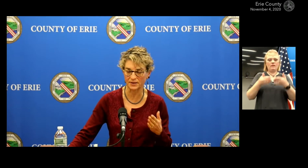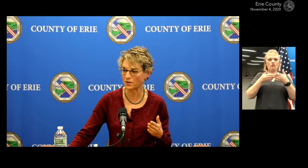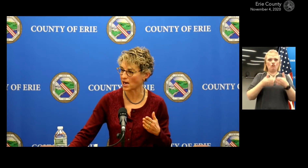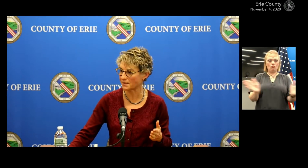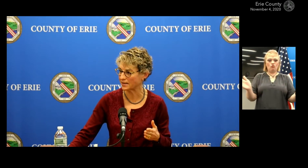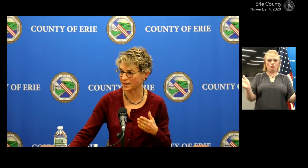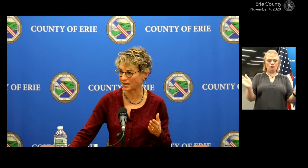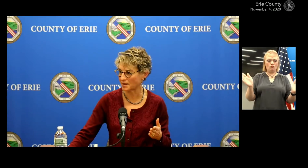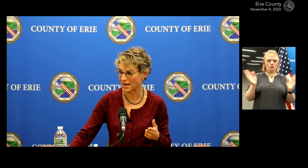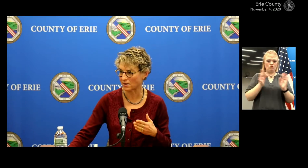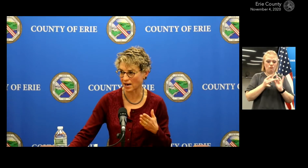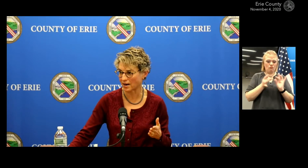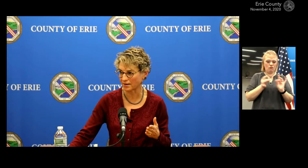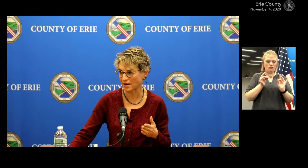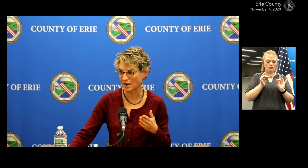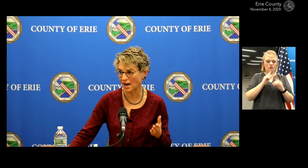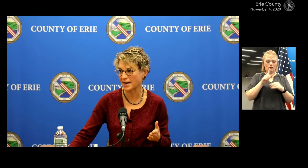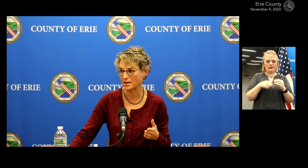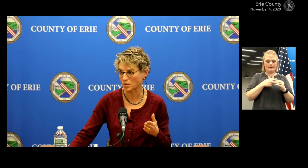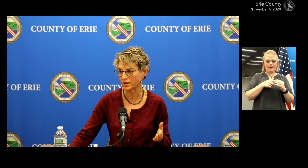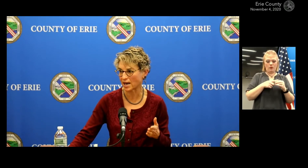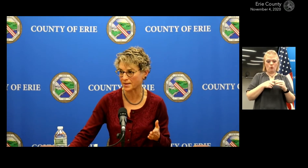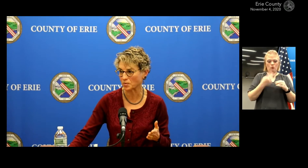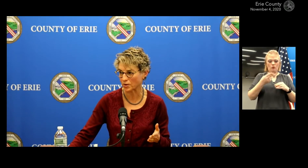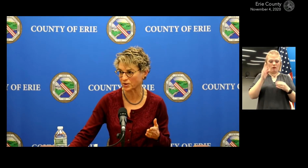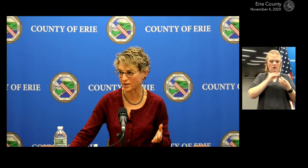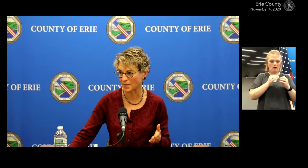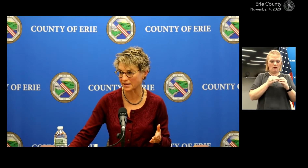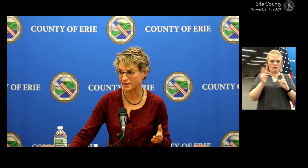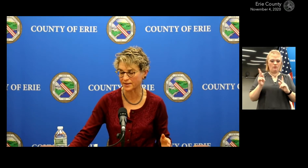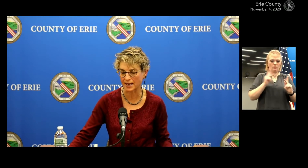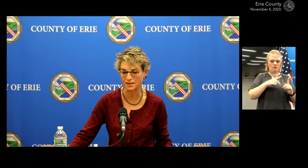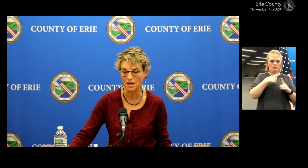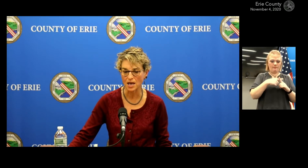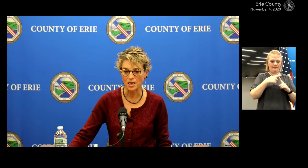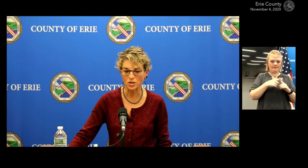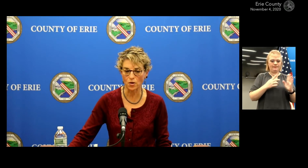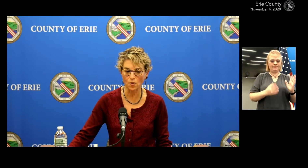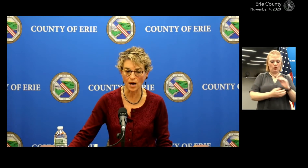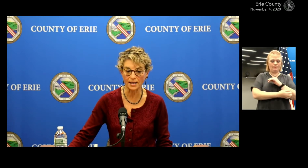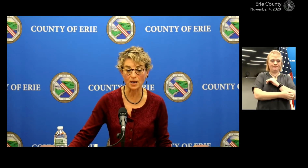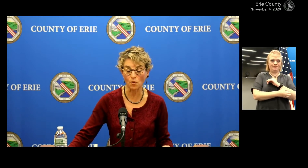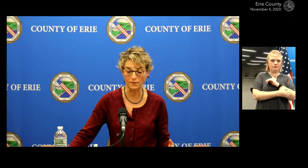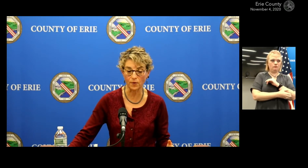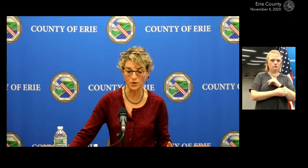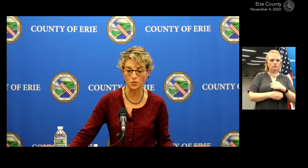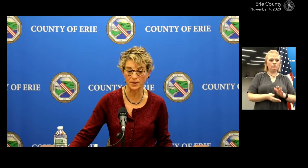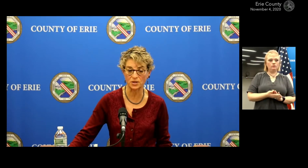general, commenting about our high number and high proportion of positive tests. So,